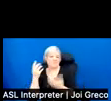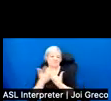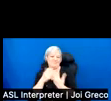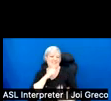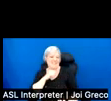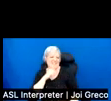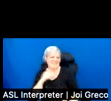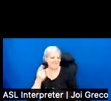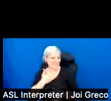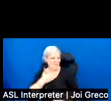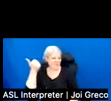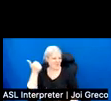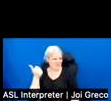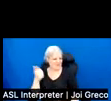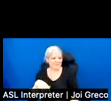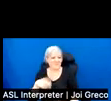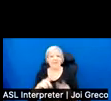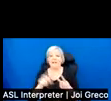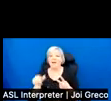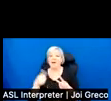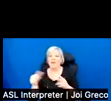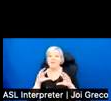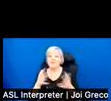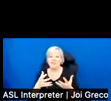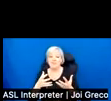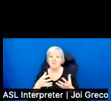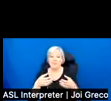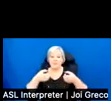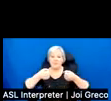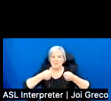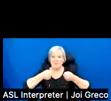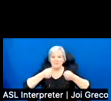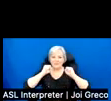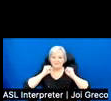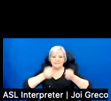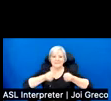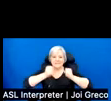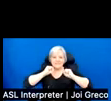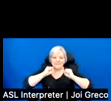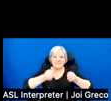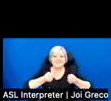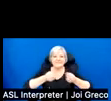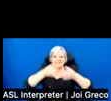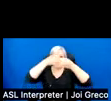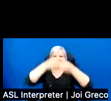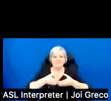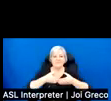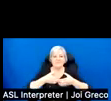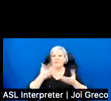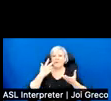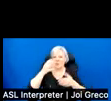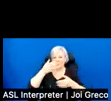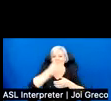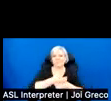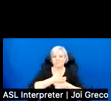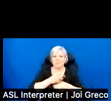Alex. Another group designed a rigid sleeve with handles that could slip over a specific commercially available reusable water bottle.